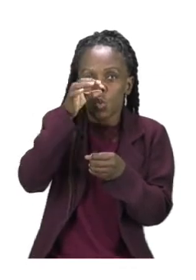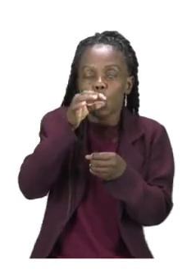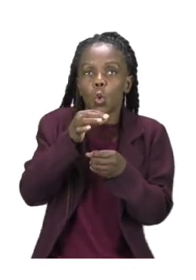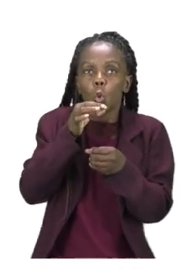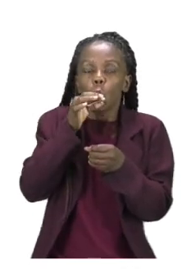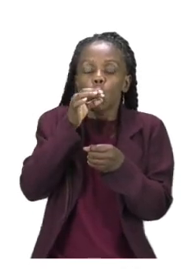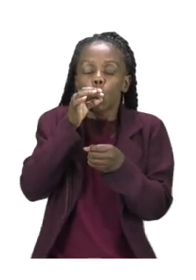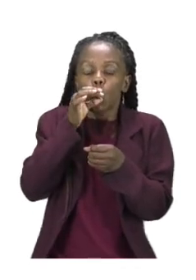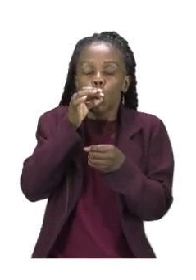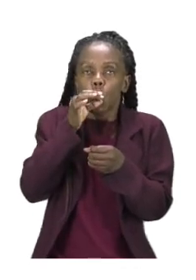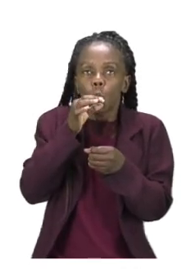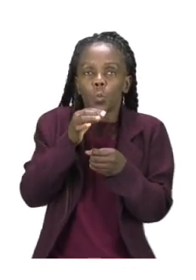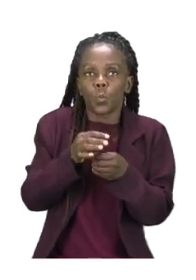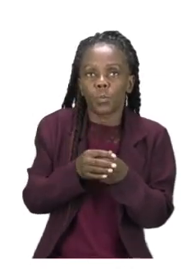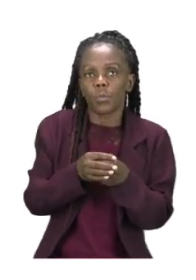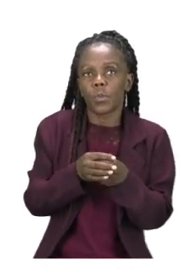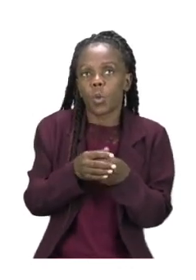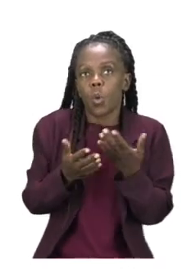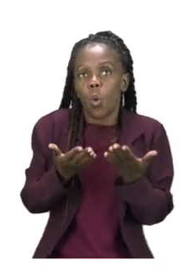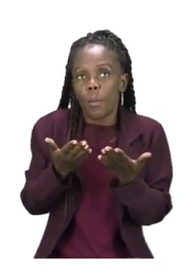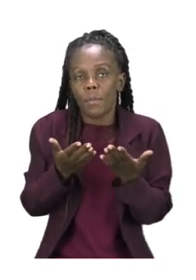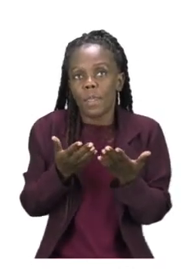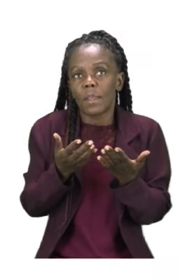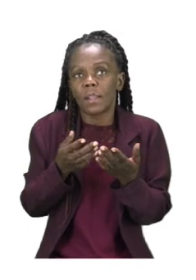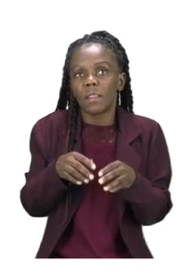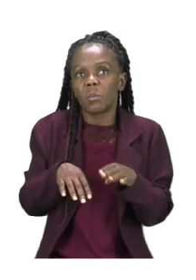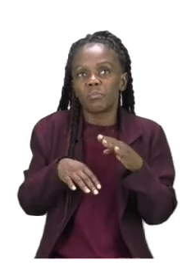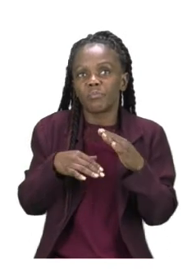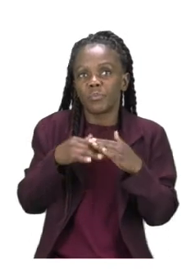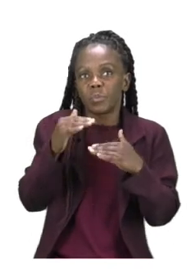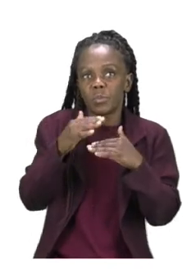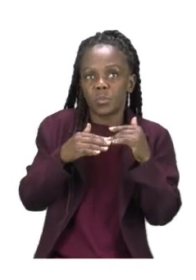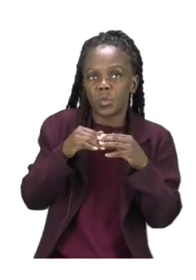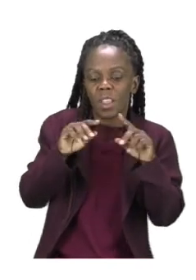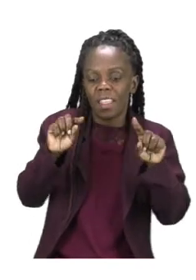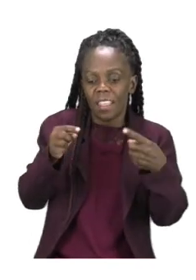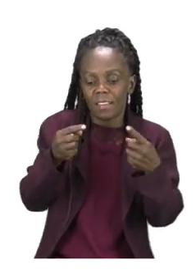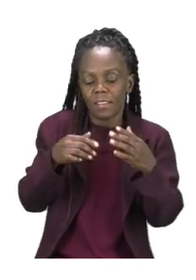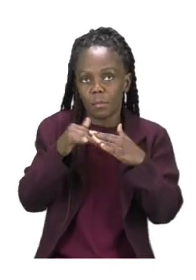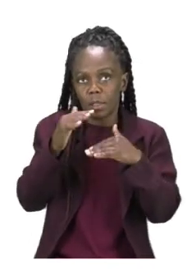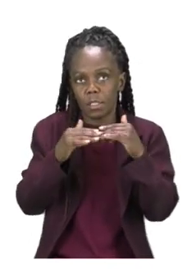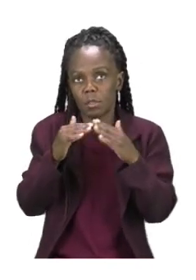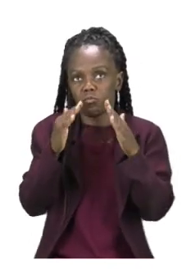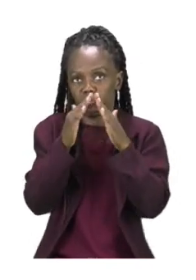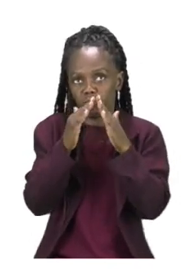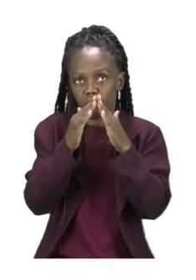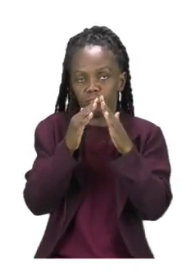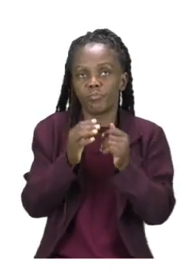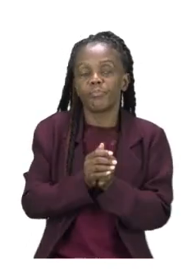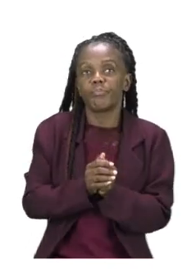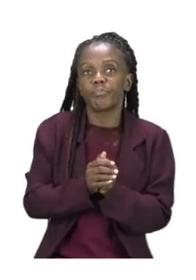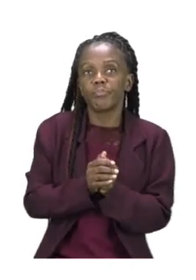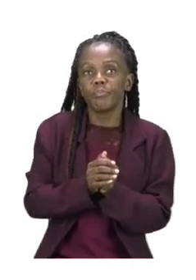used to build a hut. A hut is a type of house. So these are